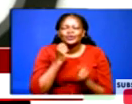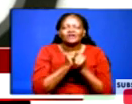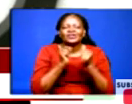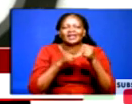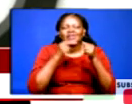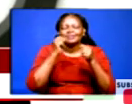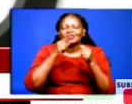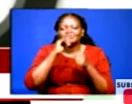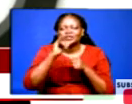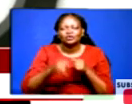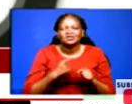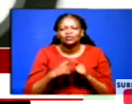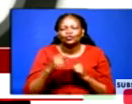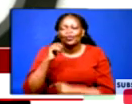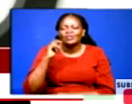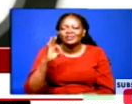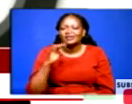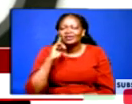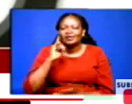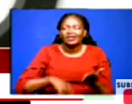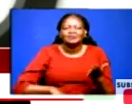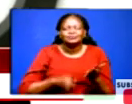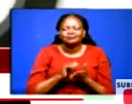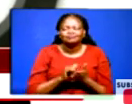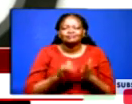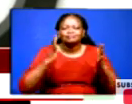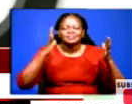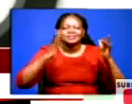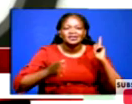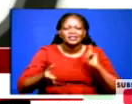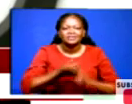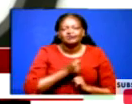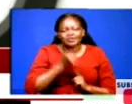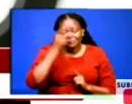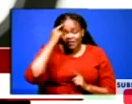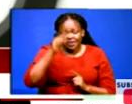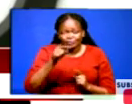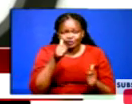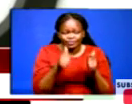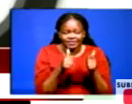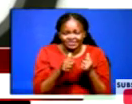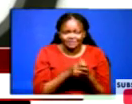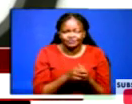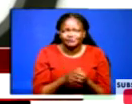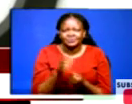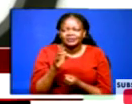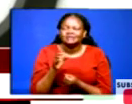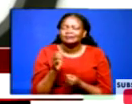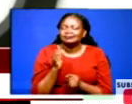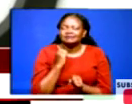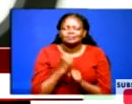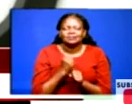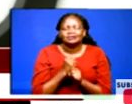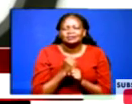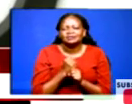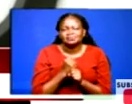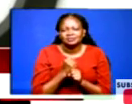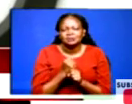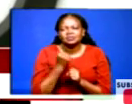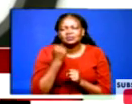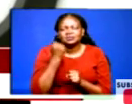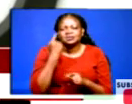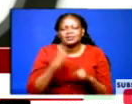January 2023, said that one of his major achievements, it was the executing the 2022 general